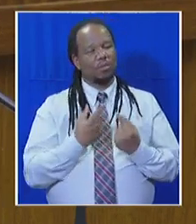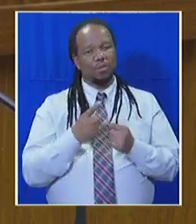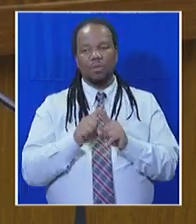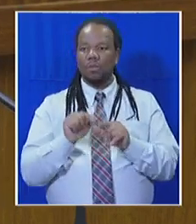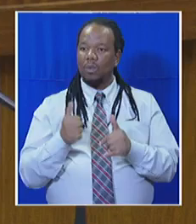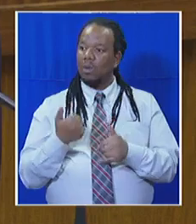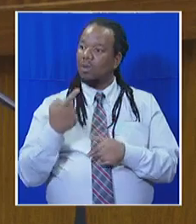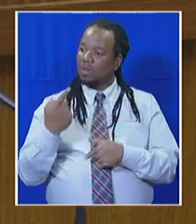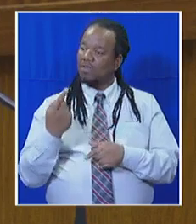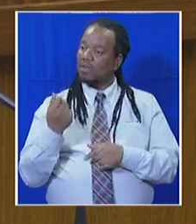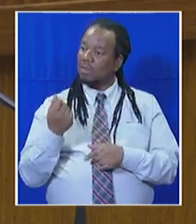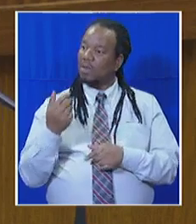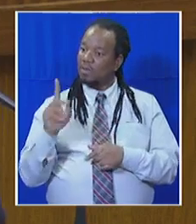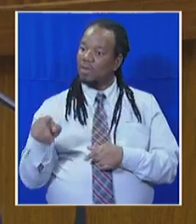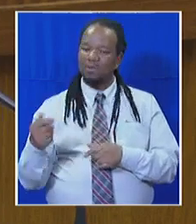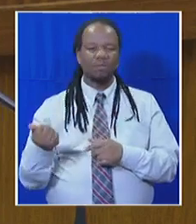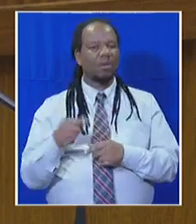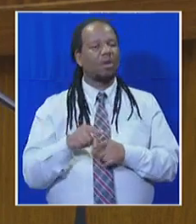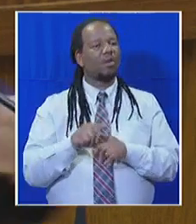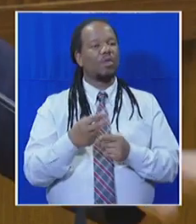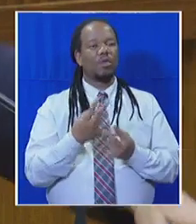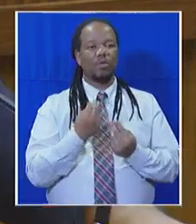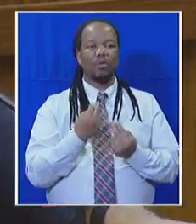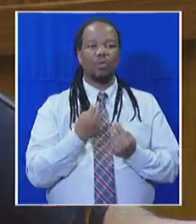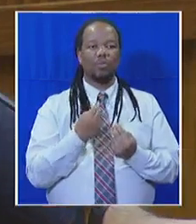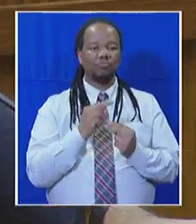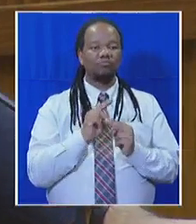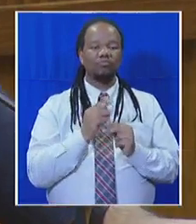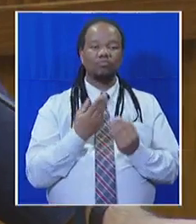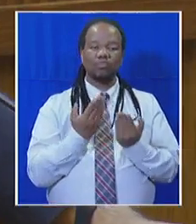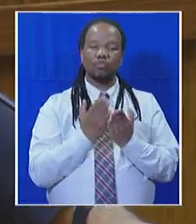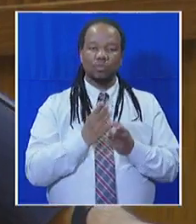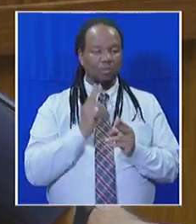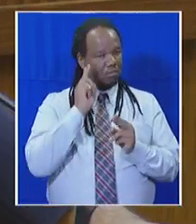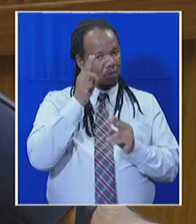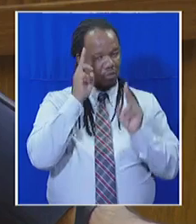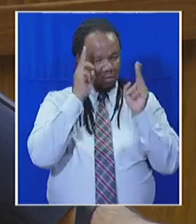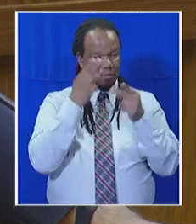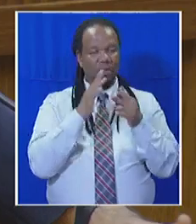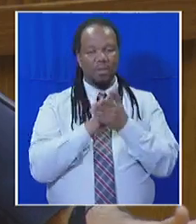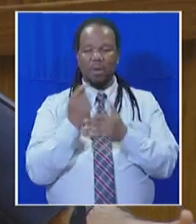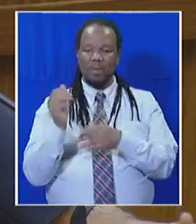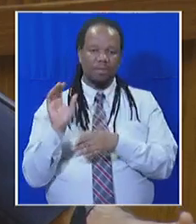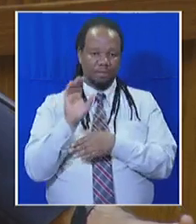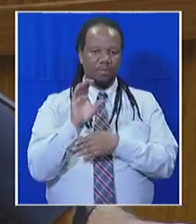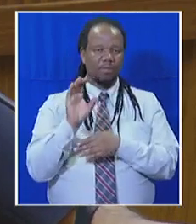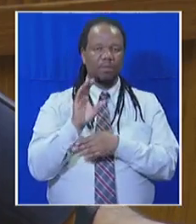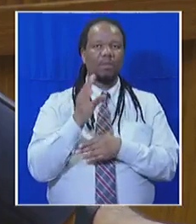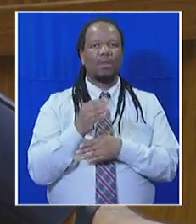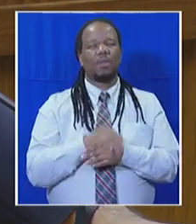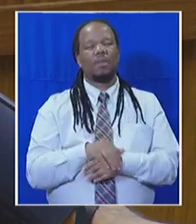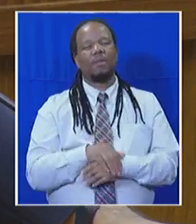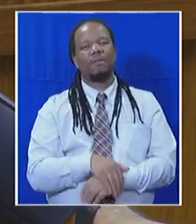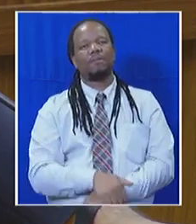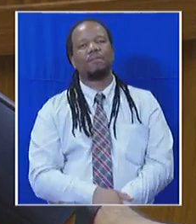owe the state so that incoming students can get more allocations or a larger number of people can